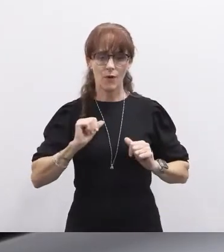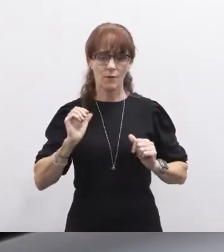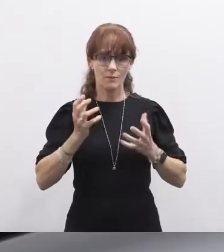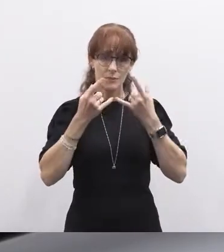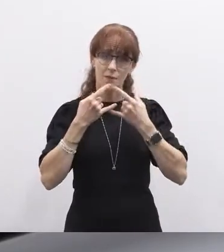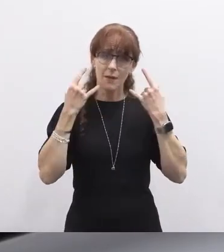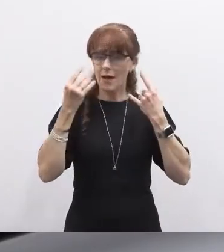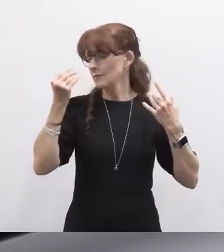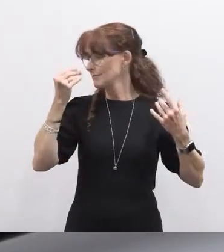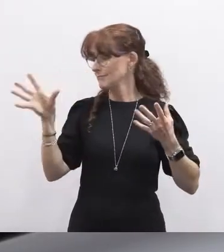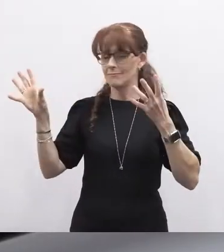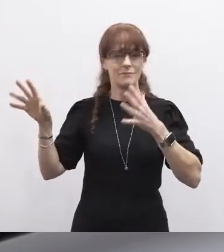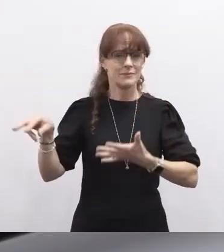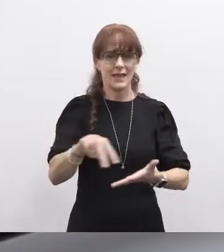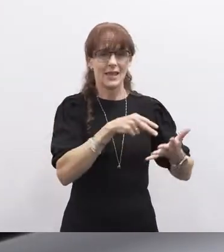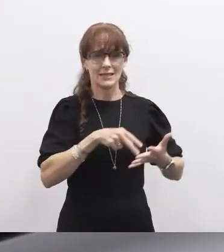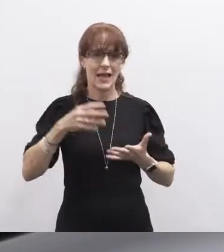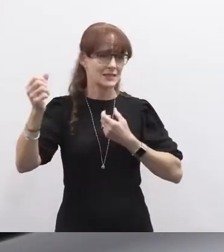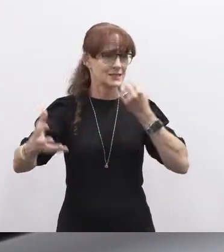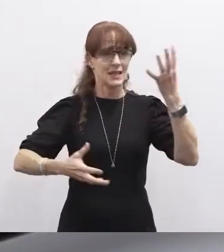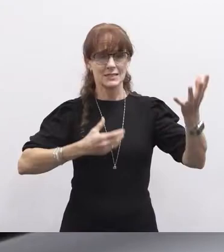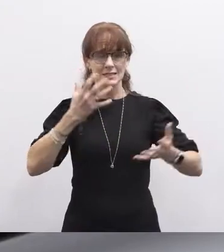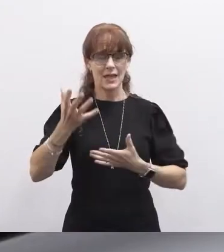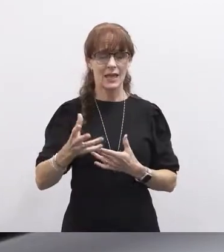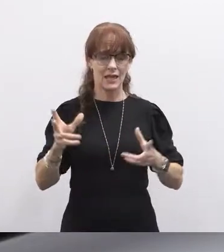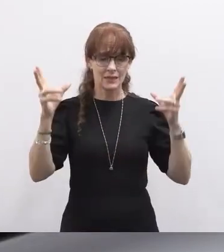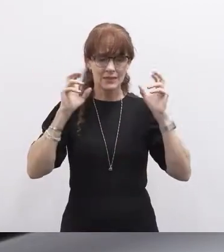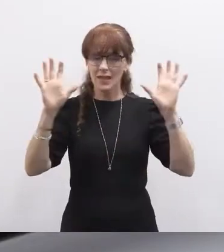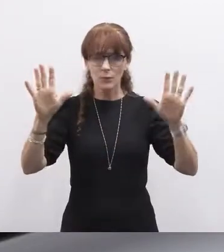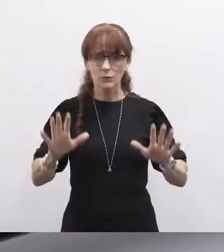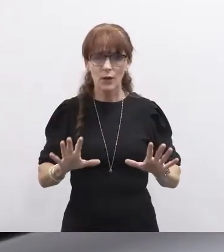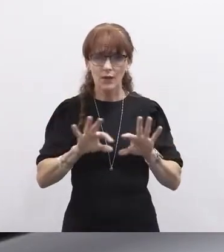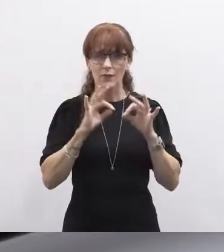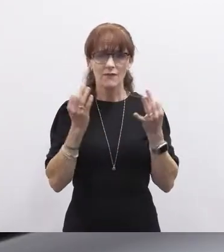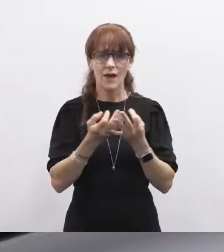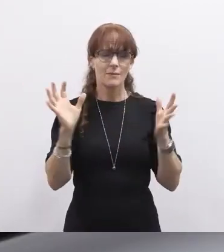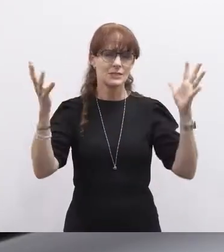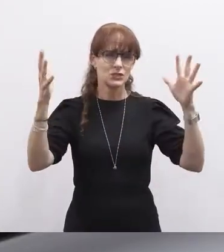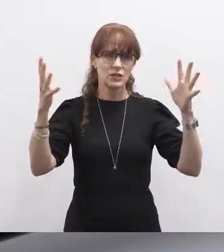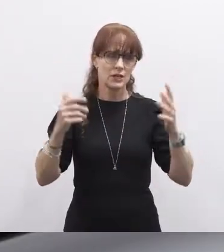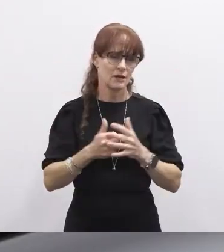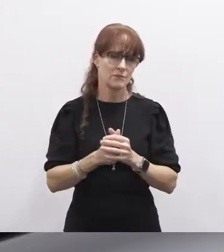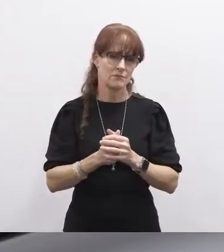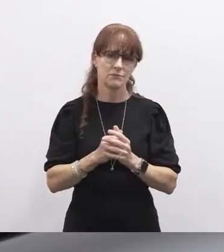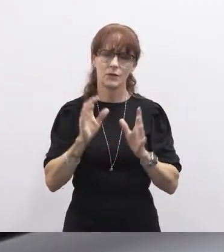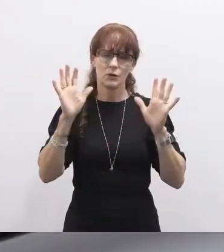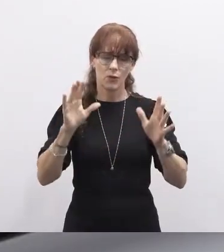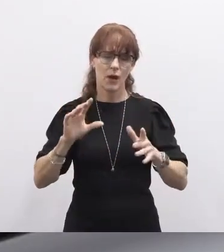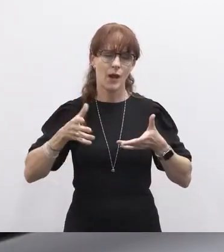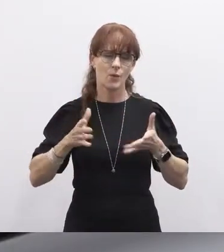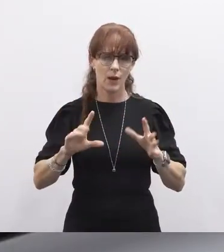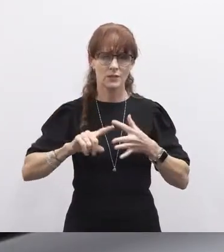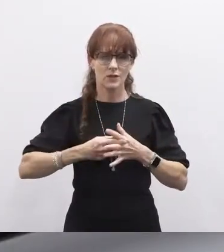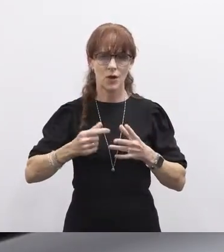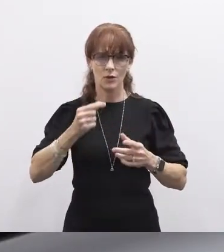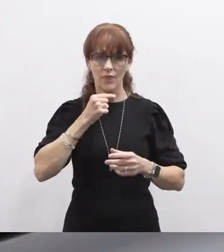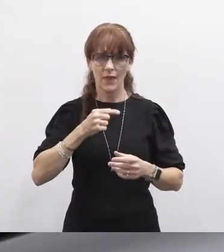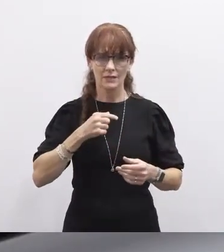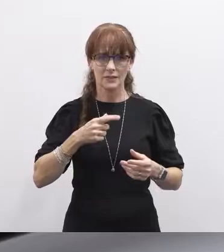they didn't care, they danced, they sang, the sound was great, their families cheered, and it was a really great way to start the